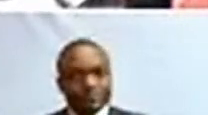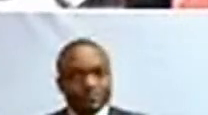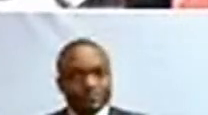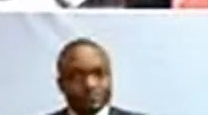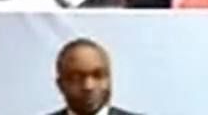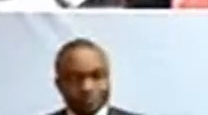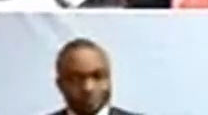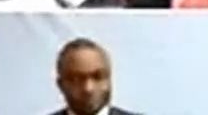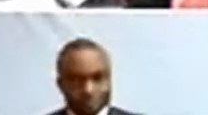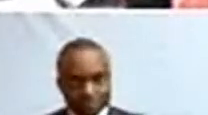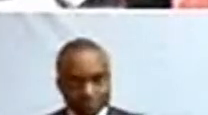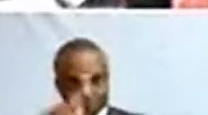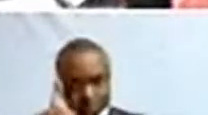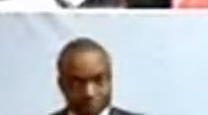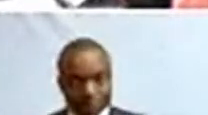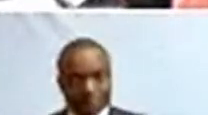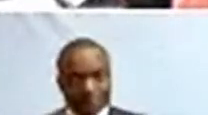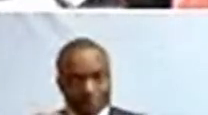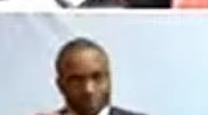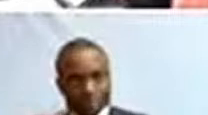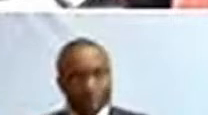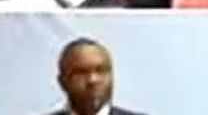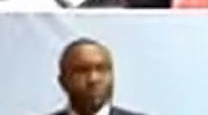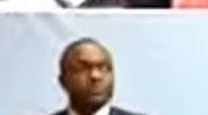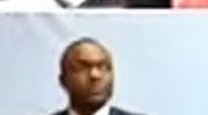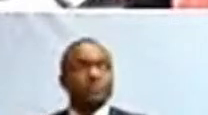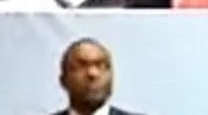position. DF?